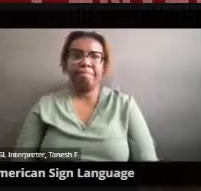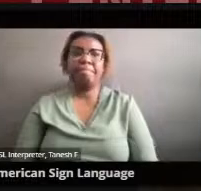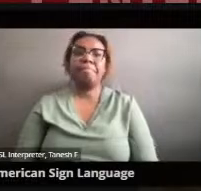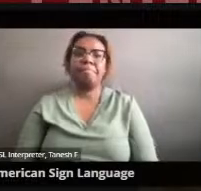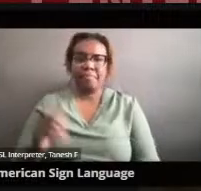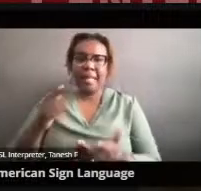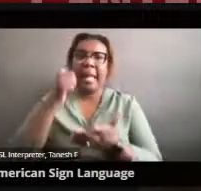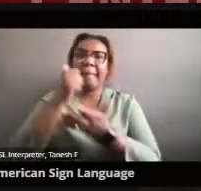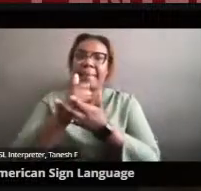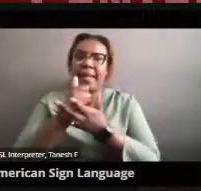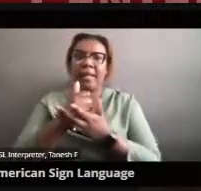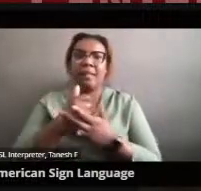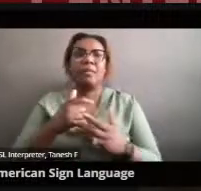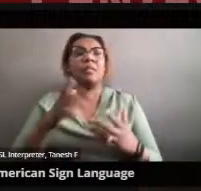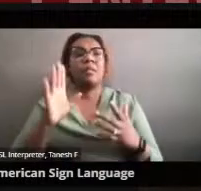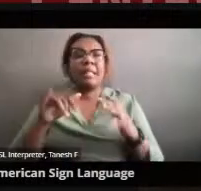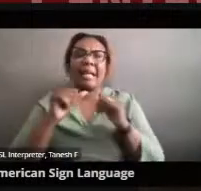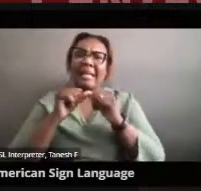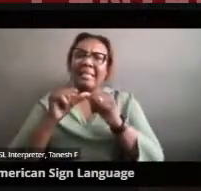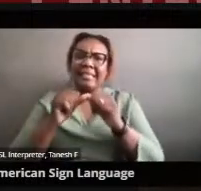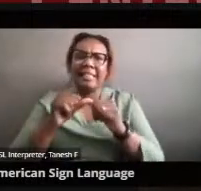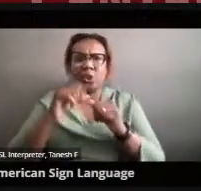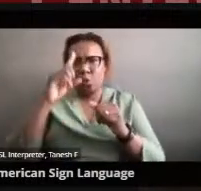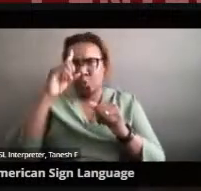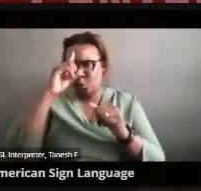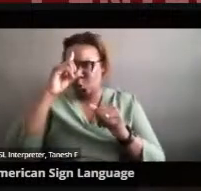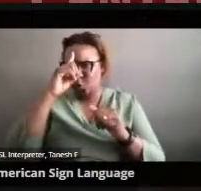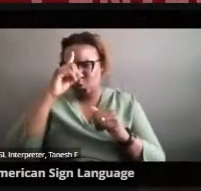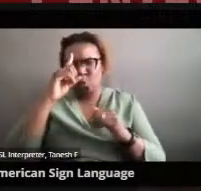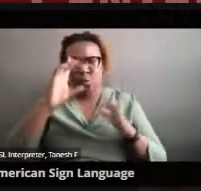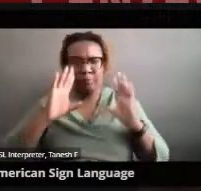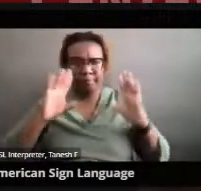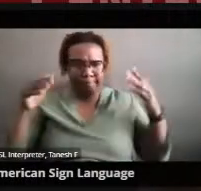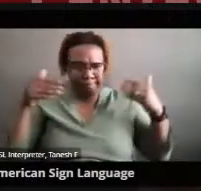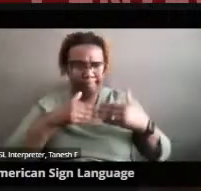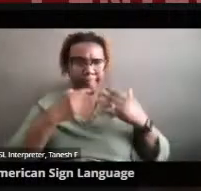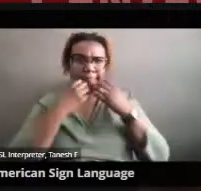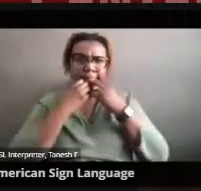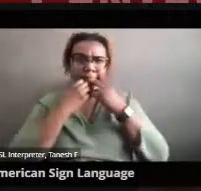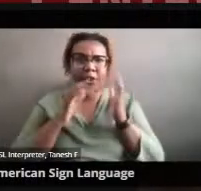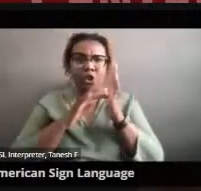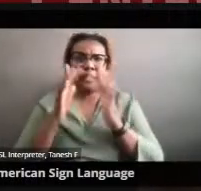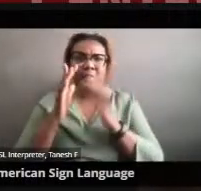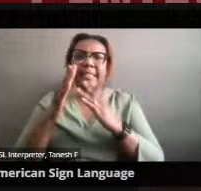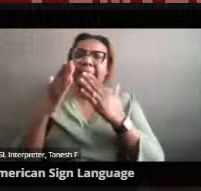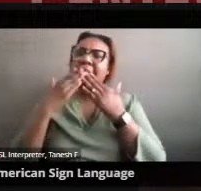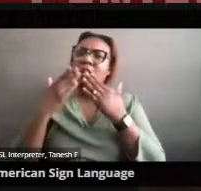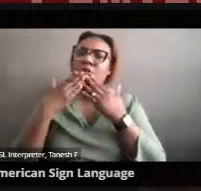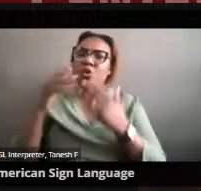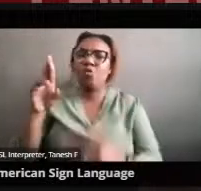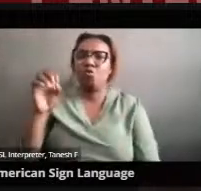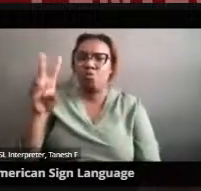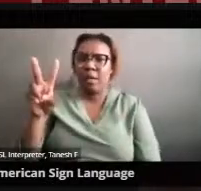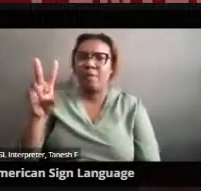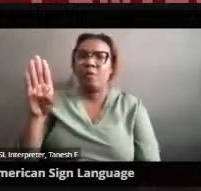Amen. Let us keep Jesus in our hearts. Thank you so much, Reverend Blackman, for that reflection. And